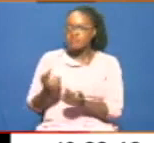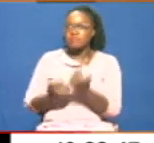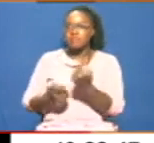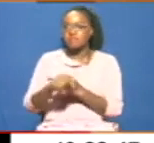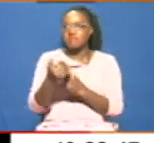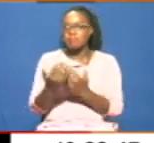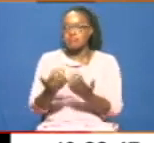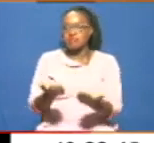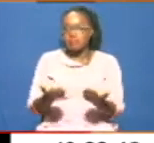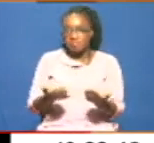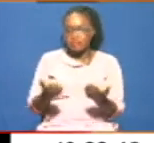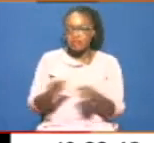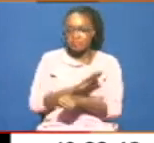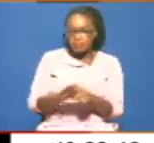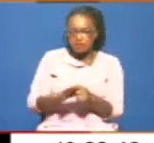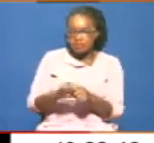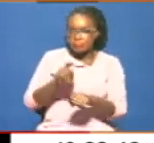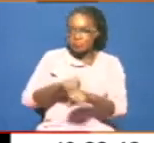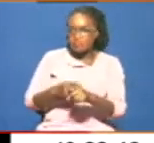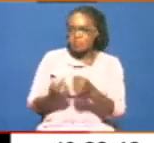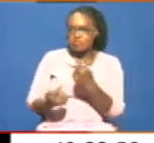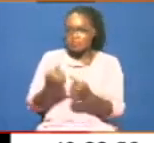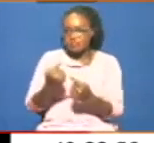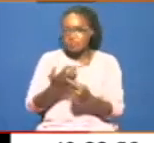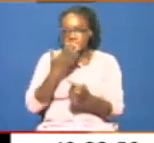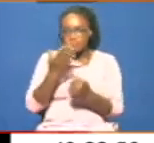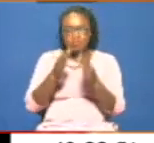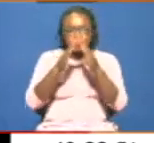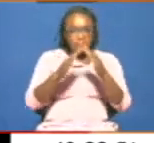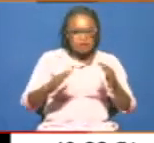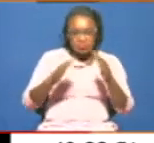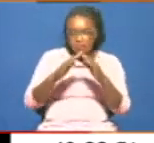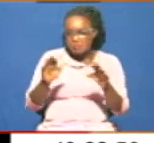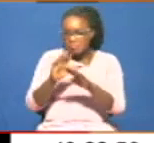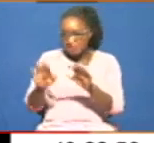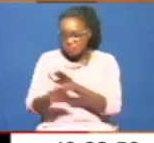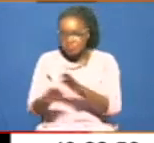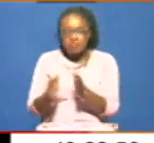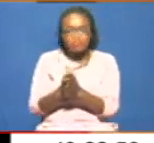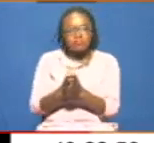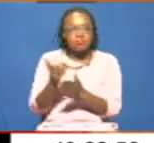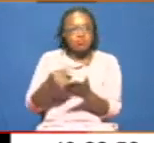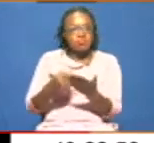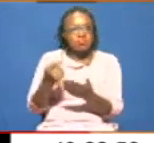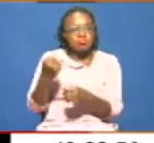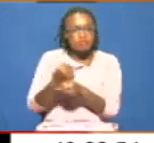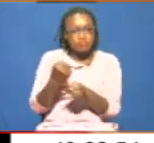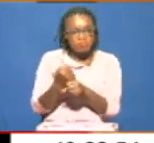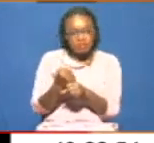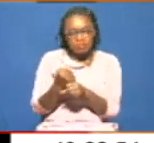fulfilled. At the moment you're cooking, you're warming up your houses and all that, yes. right? Mm-hmm. But what needs to be done